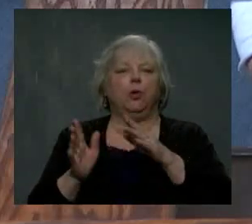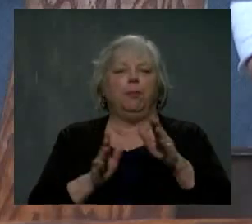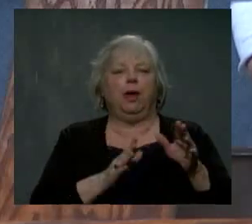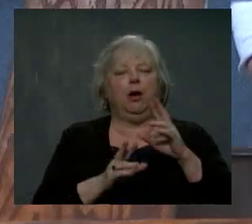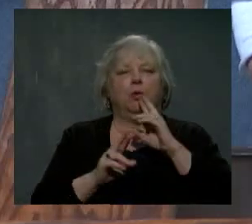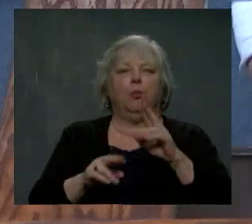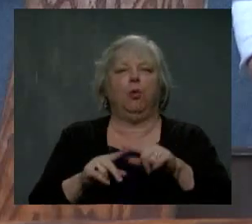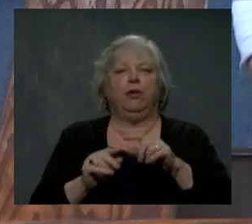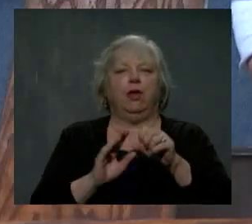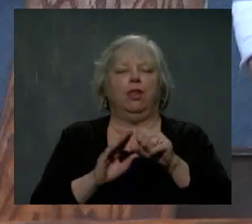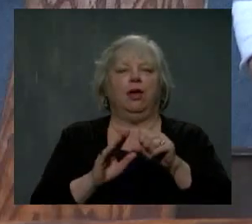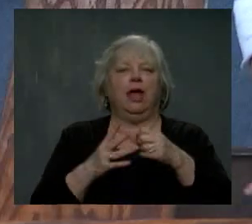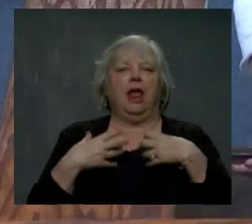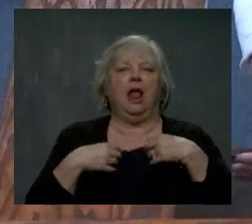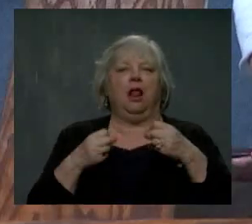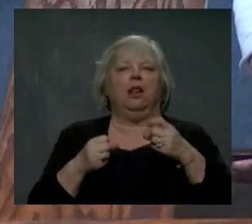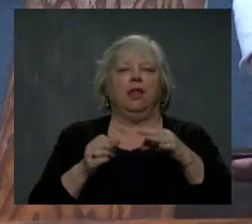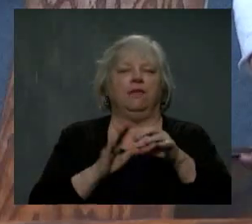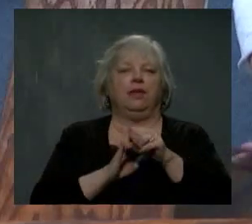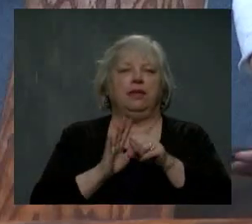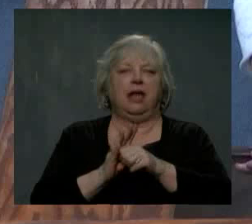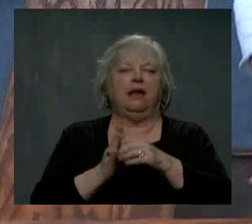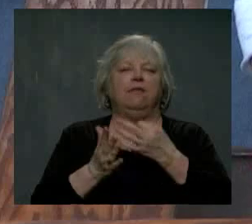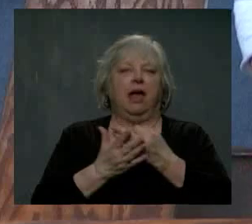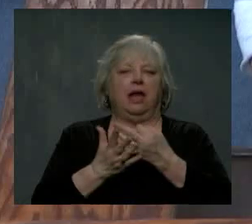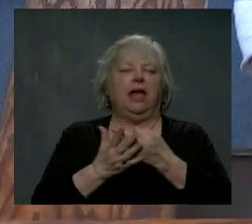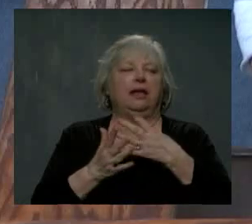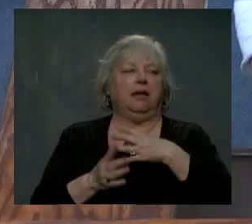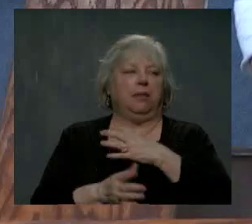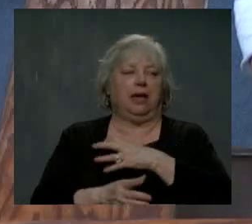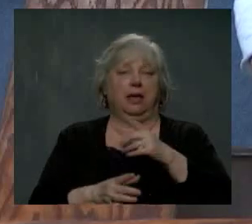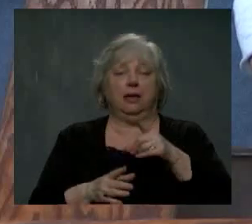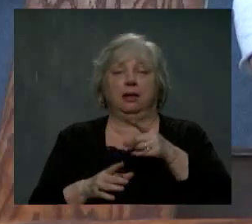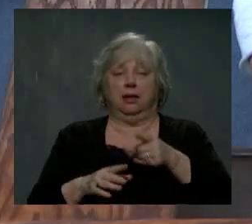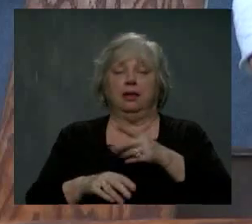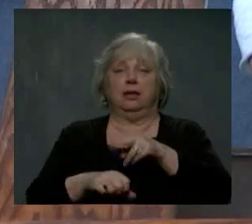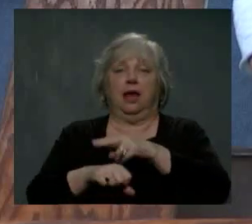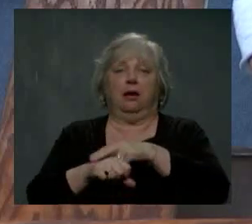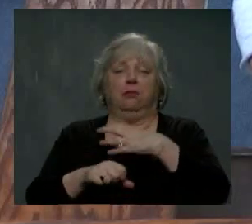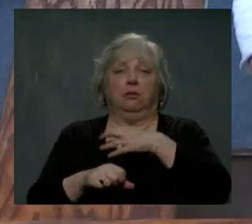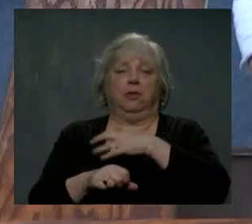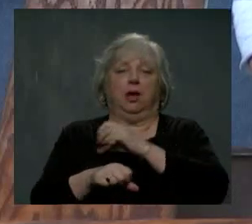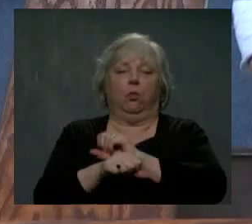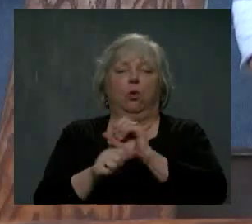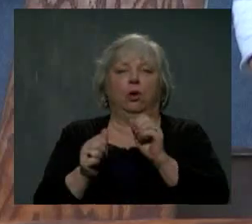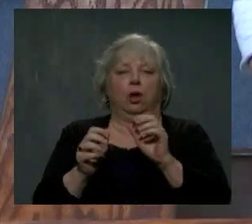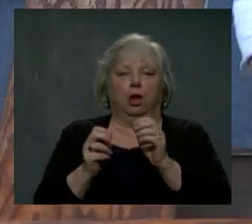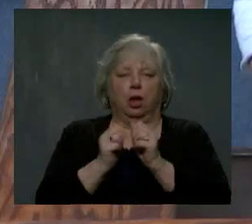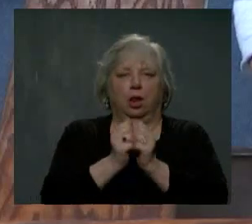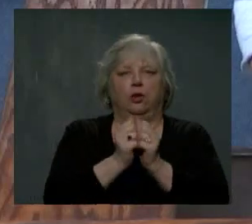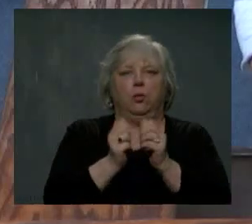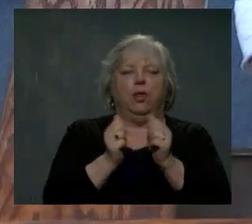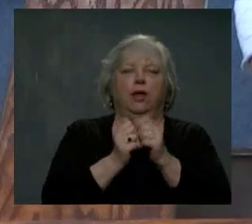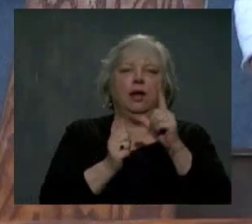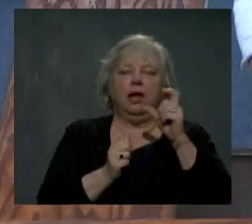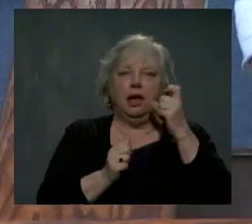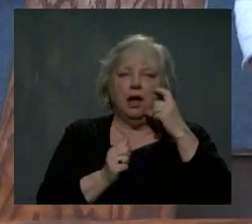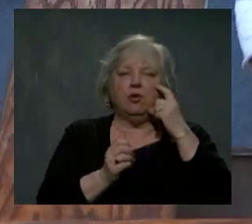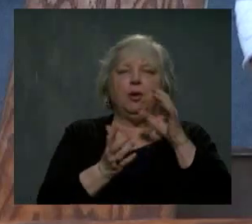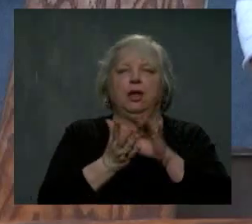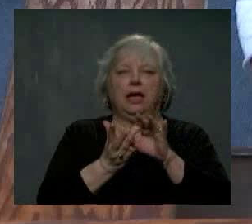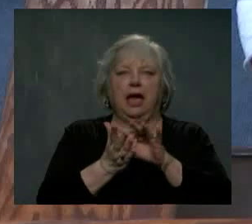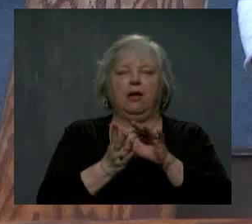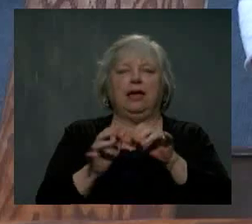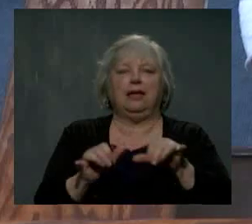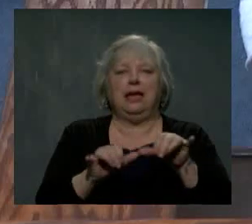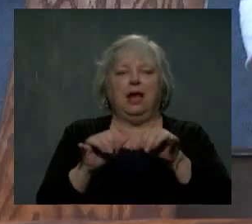finance activities. This national committee works very closely with the Governmental Accounting Standards Board, the